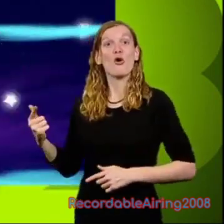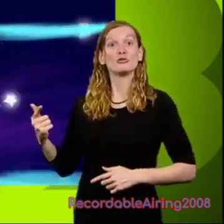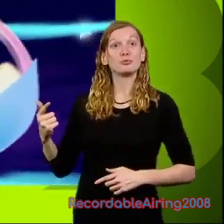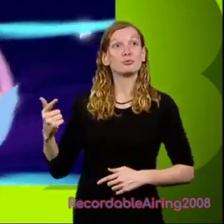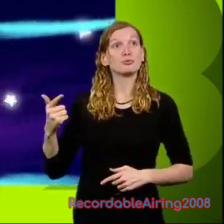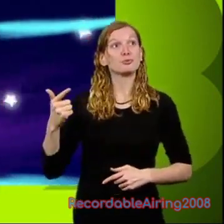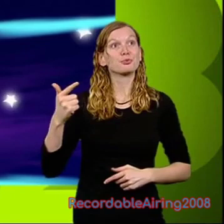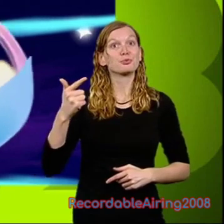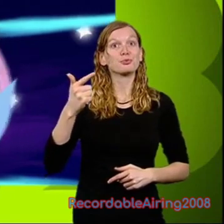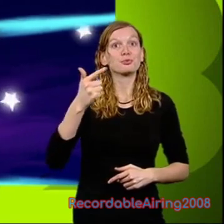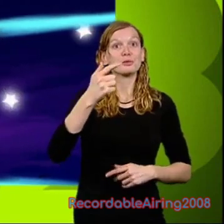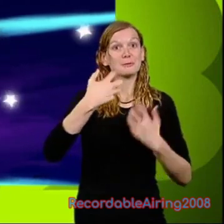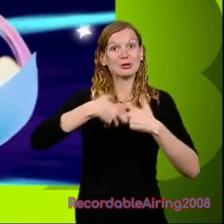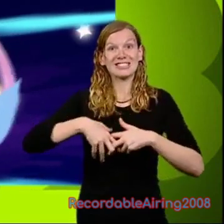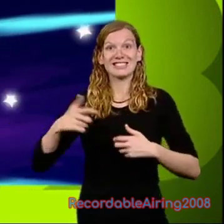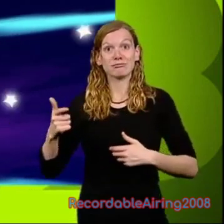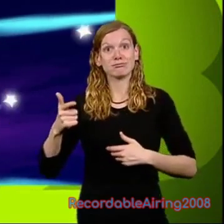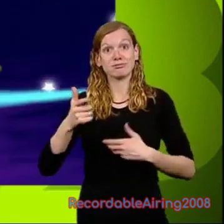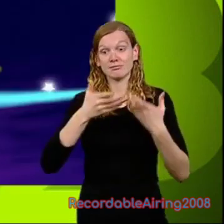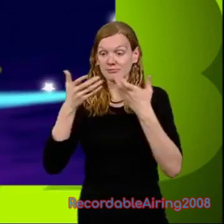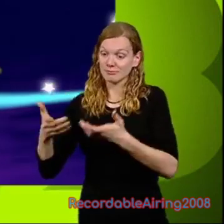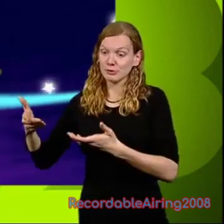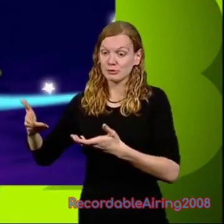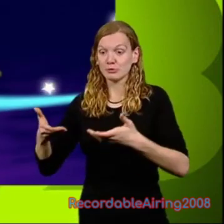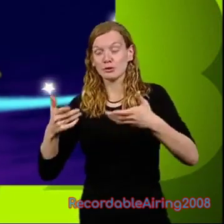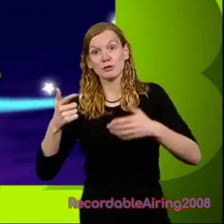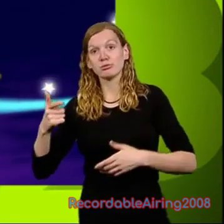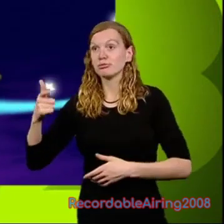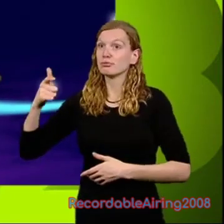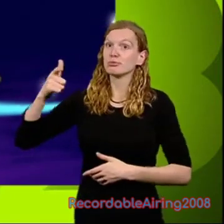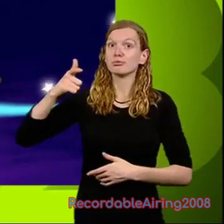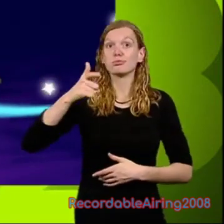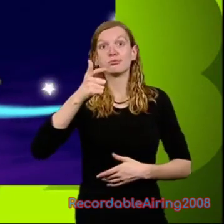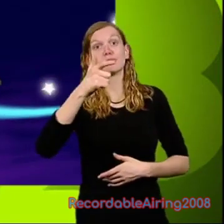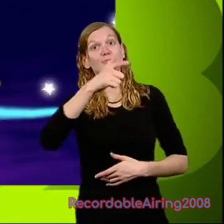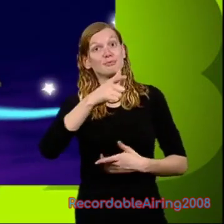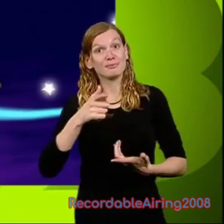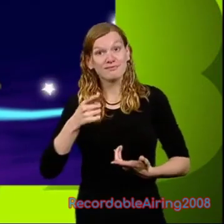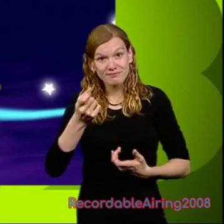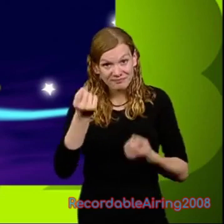do this. Oh, if you don't get it, just forget it.